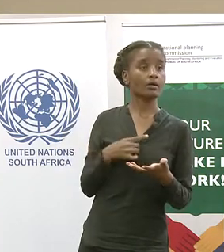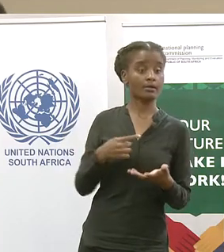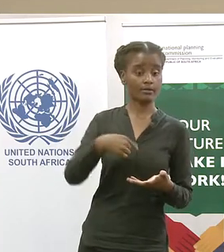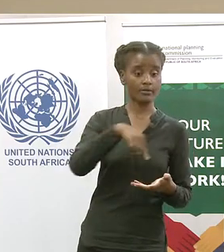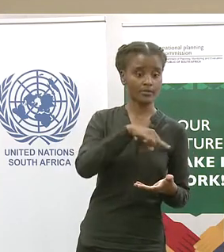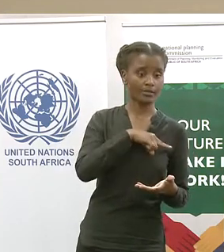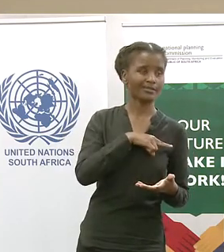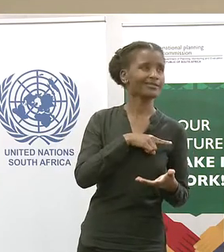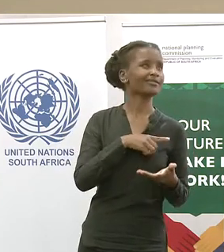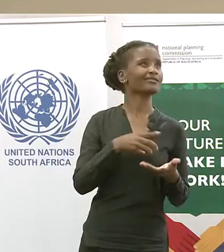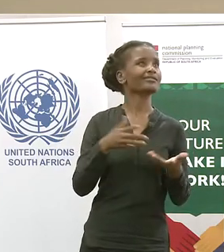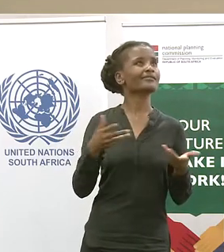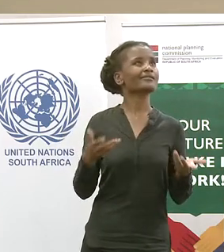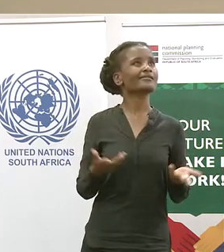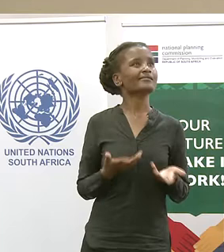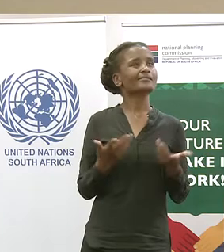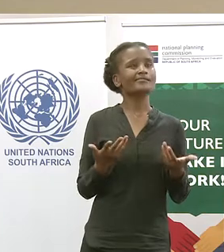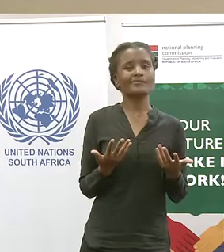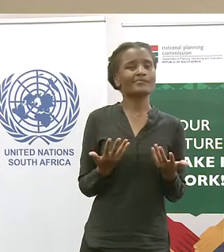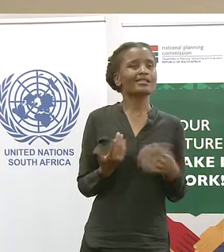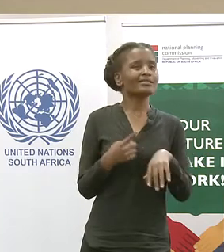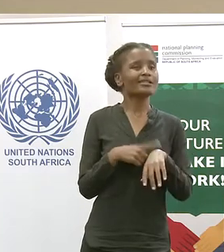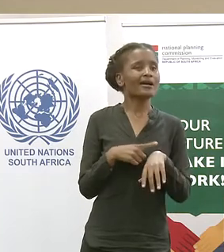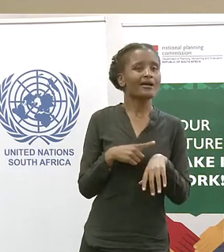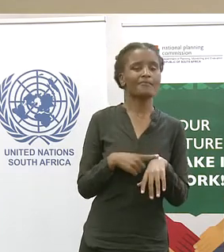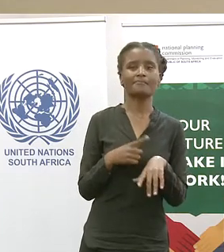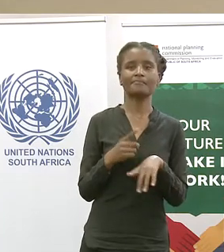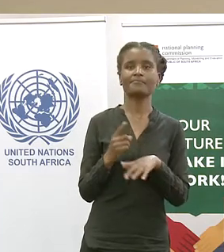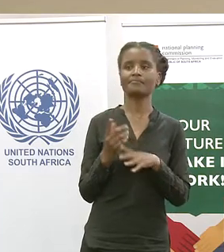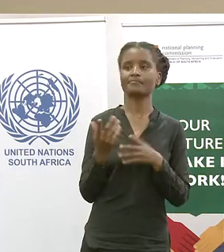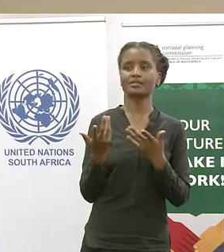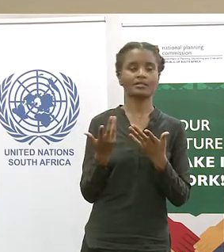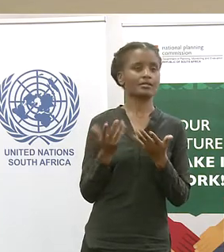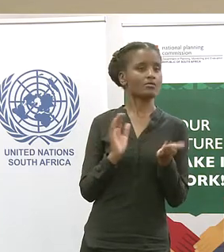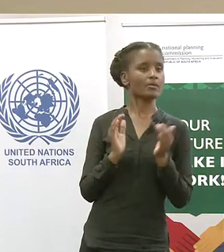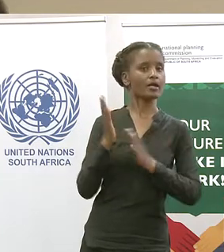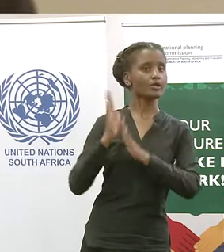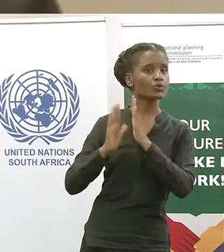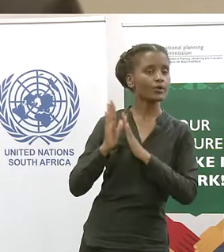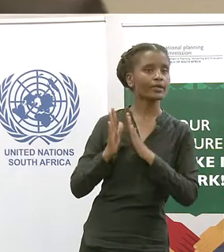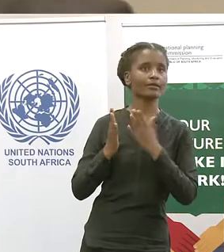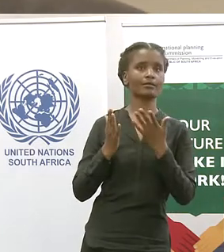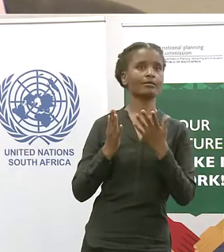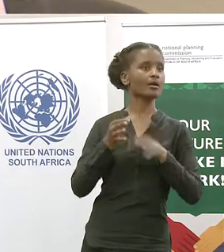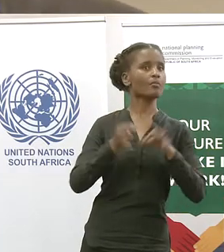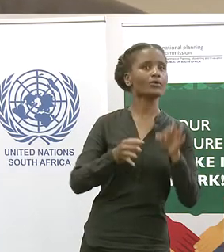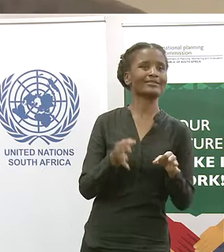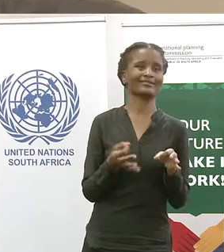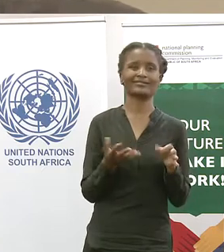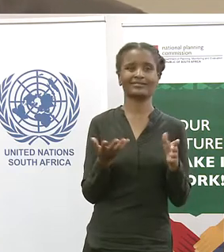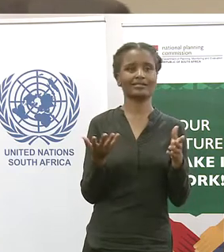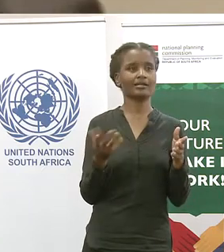in an unprecedented moment, historically and politically speaking. The world